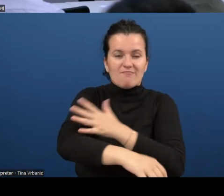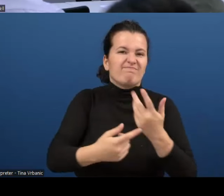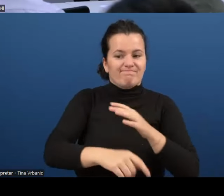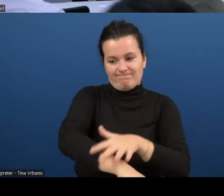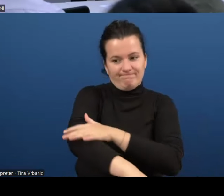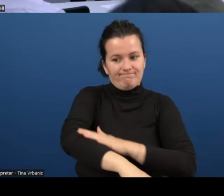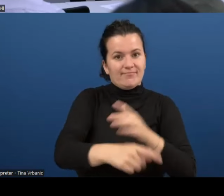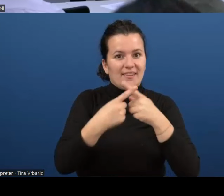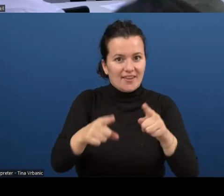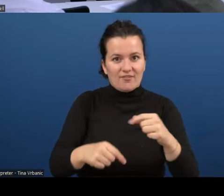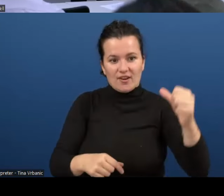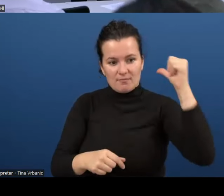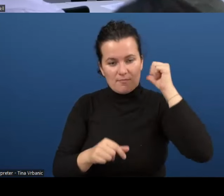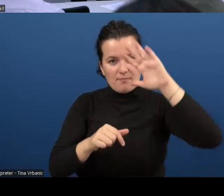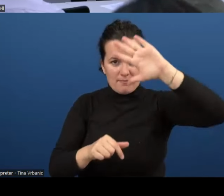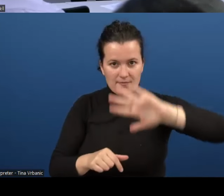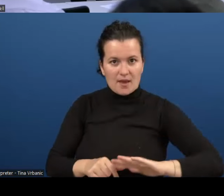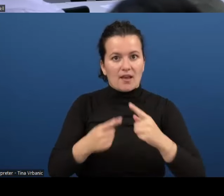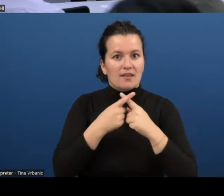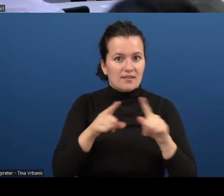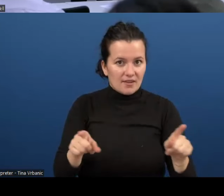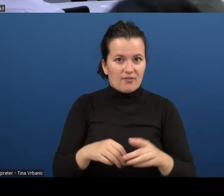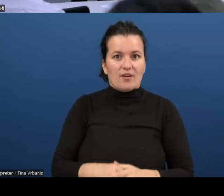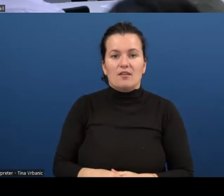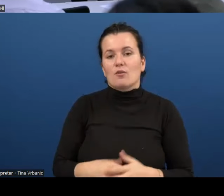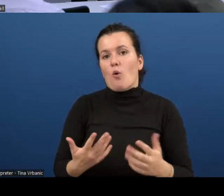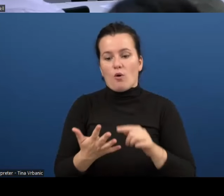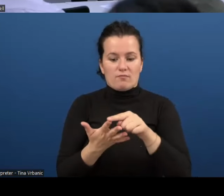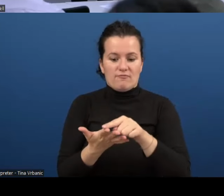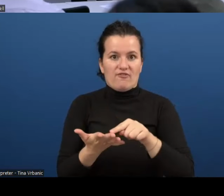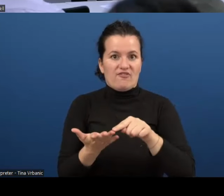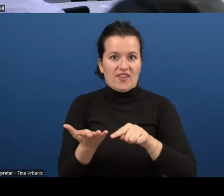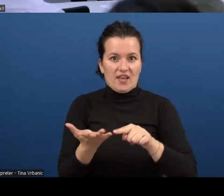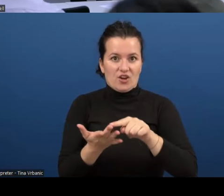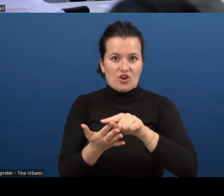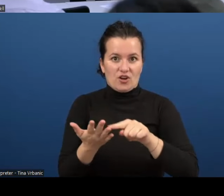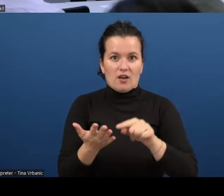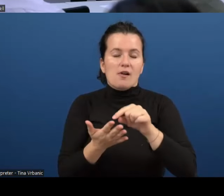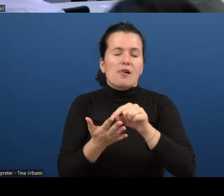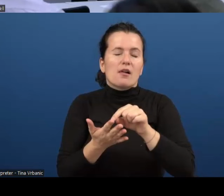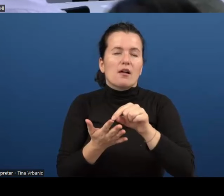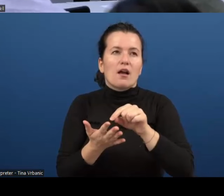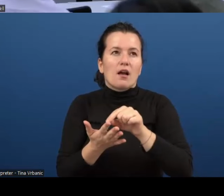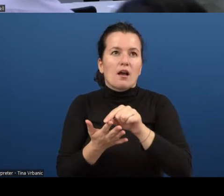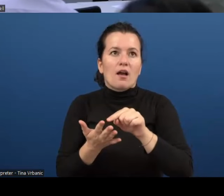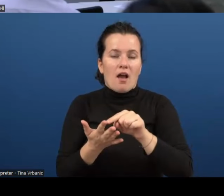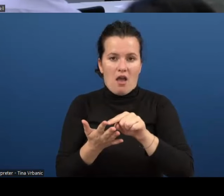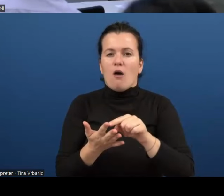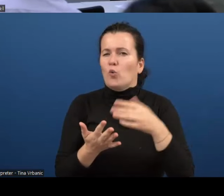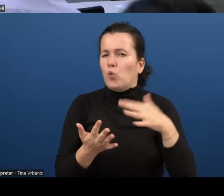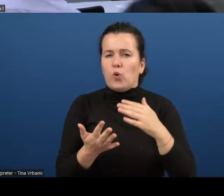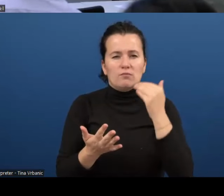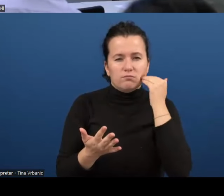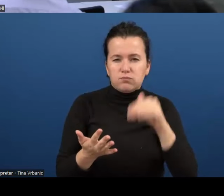something you are aware of. If you look at the resolution of your finger, it's much higher than on your back. So a